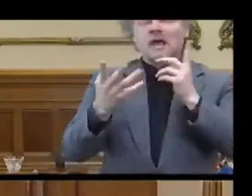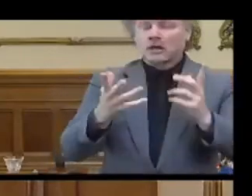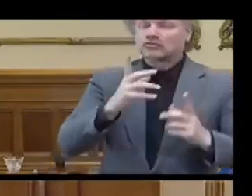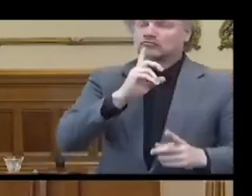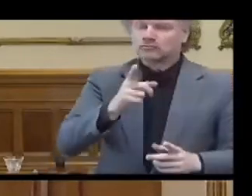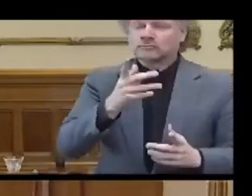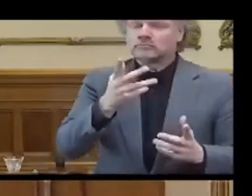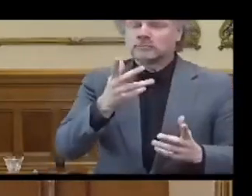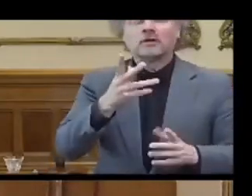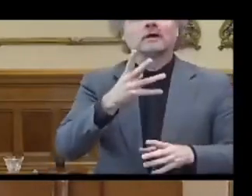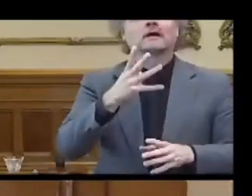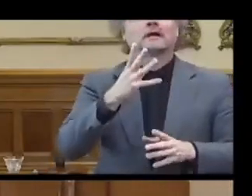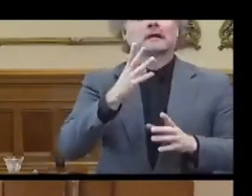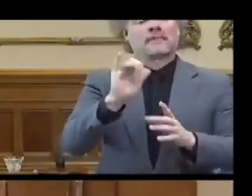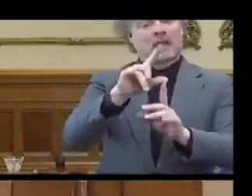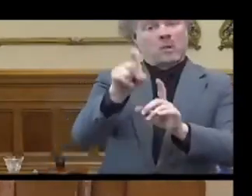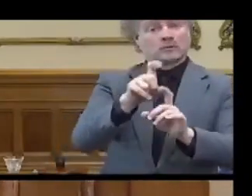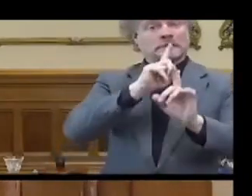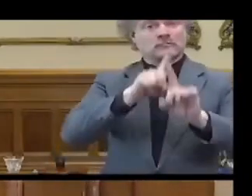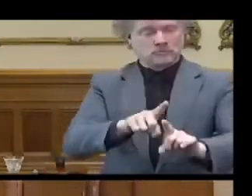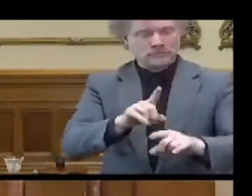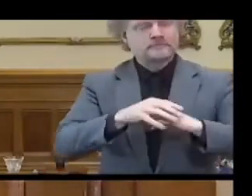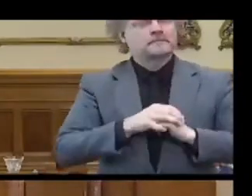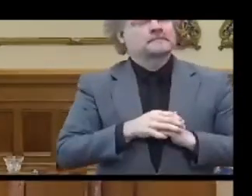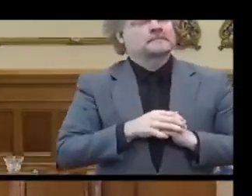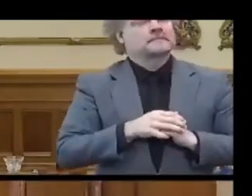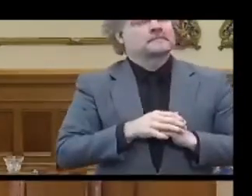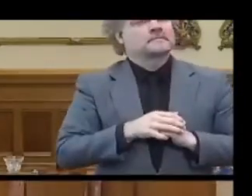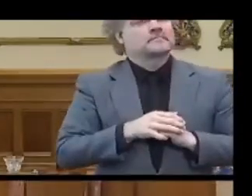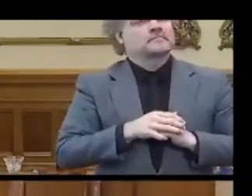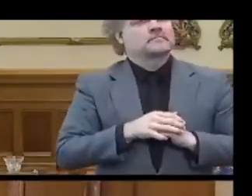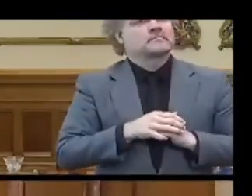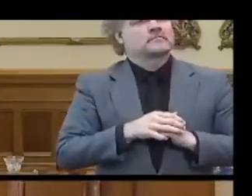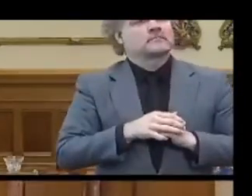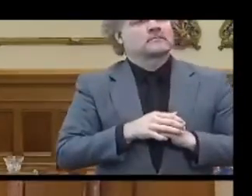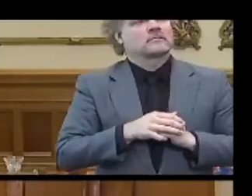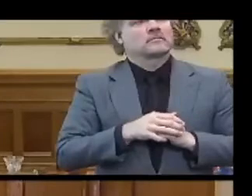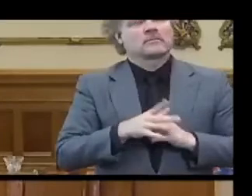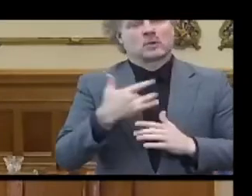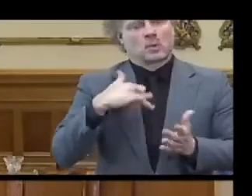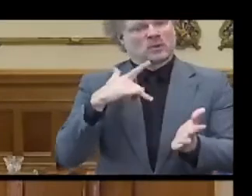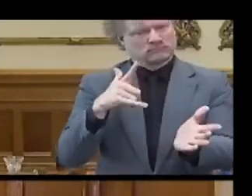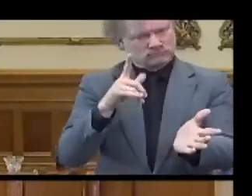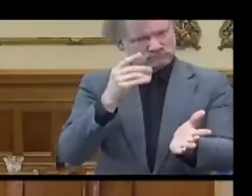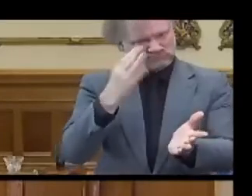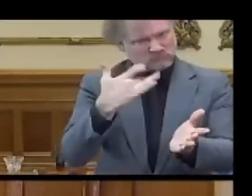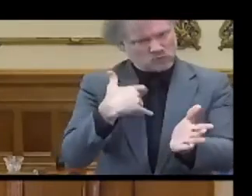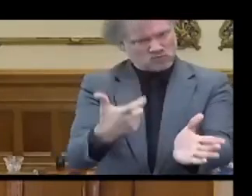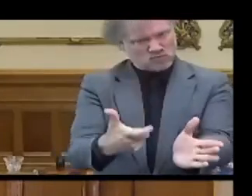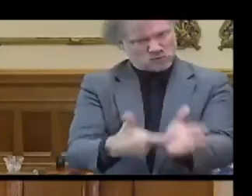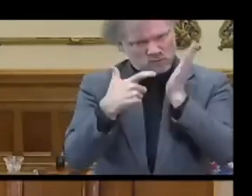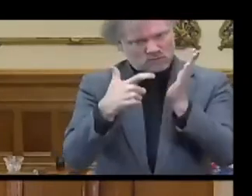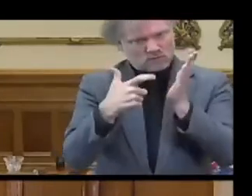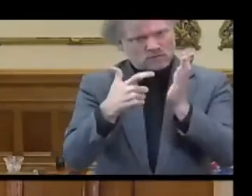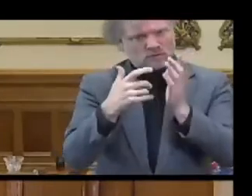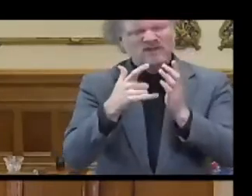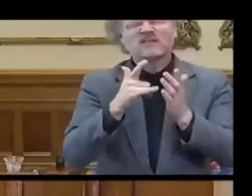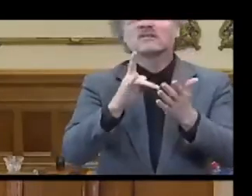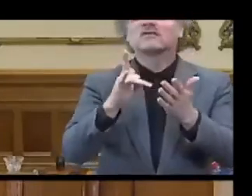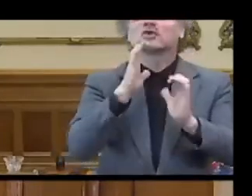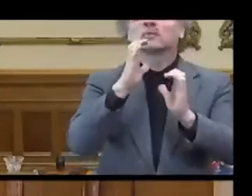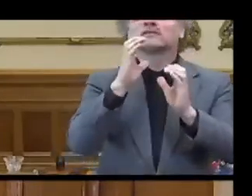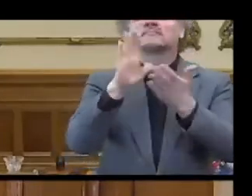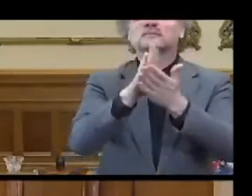So to answer that question, we required, and that's what we did on the family communication document, that